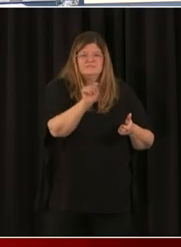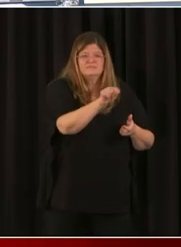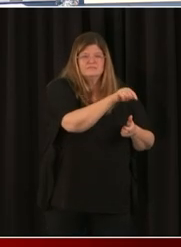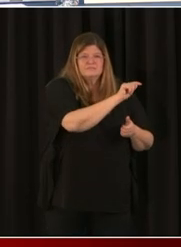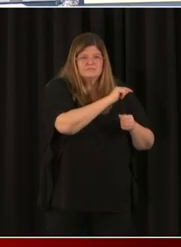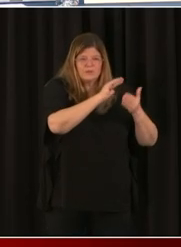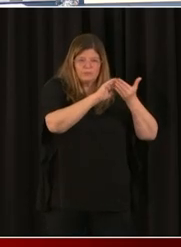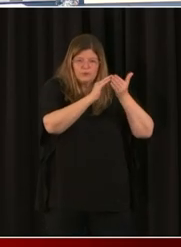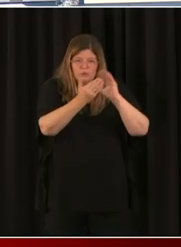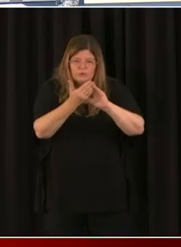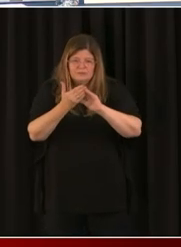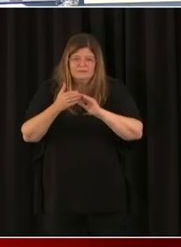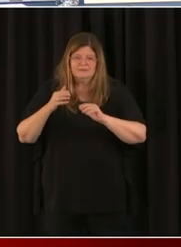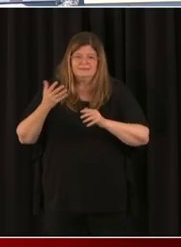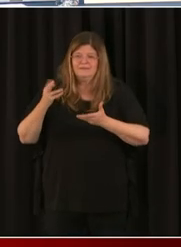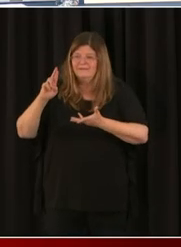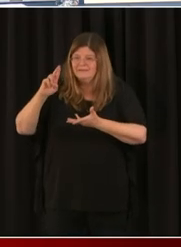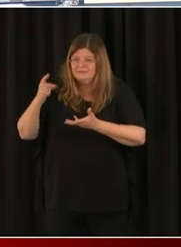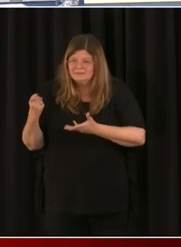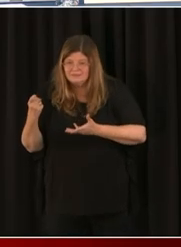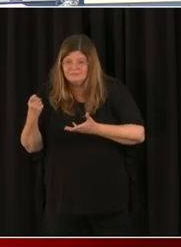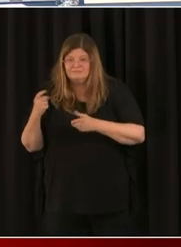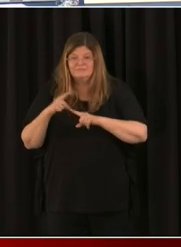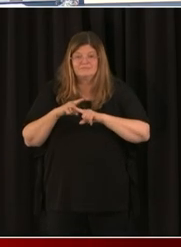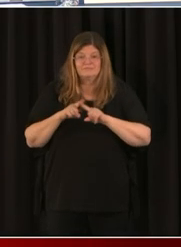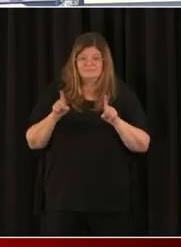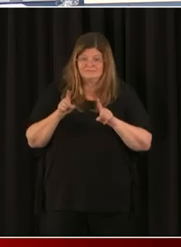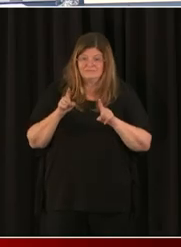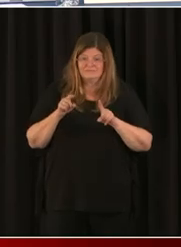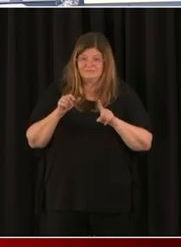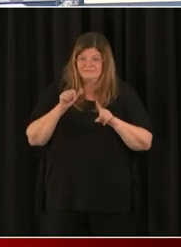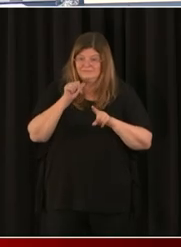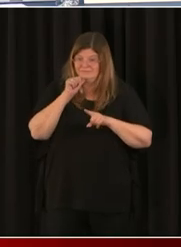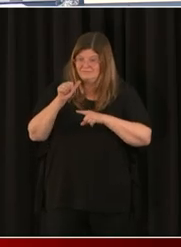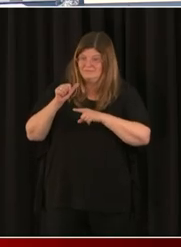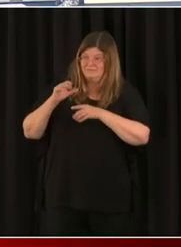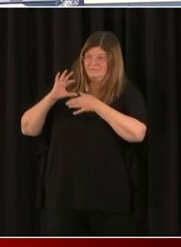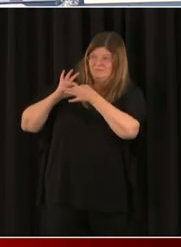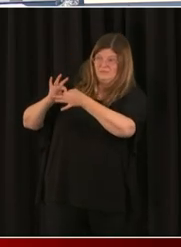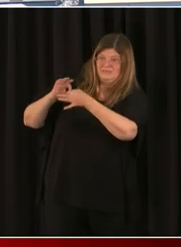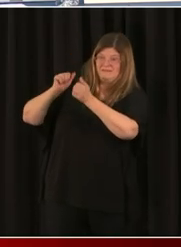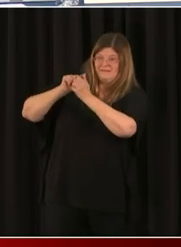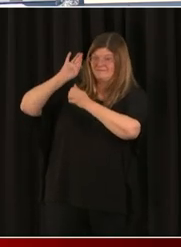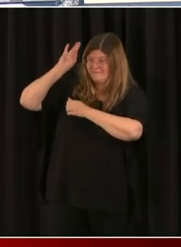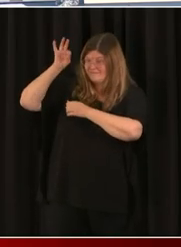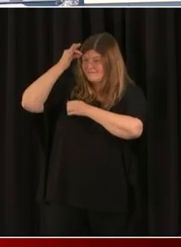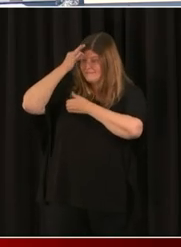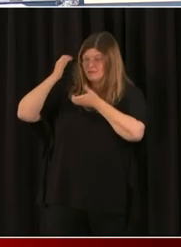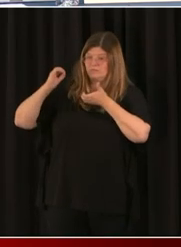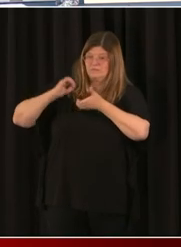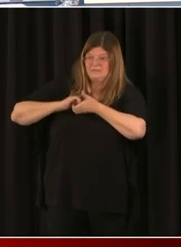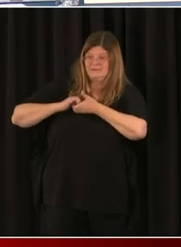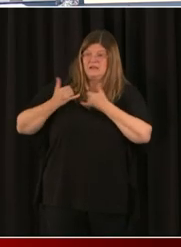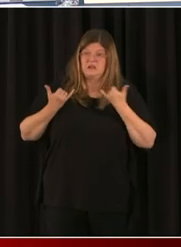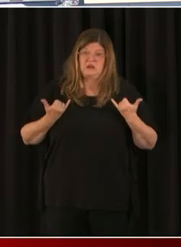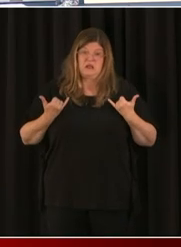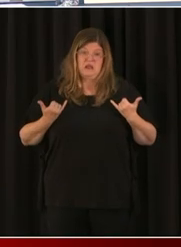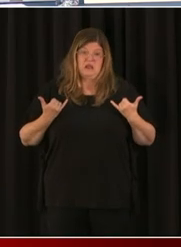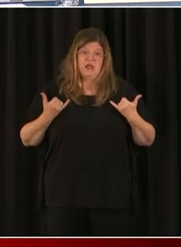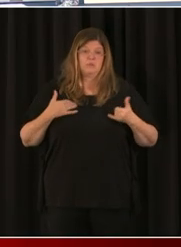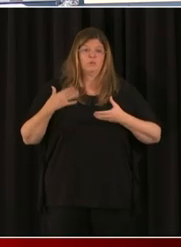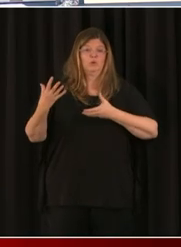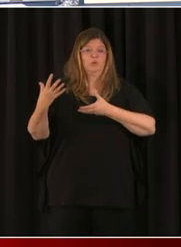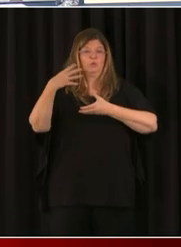centers and our pharmacies that are not engaged in the federal partnership, which at this point includes